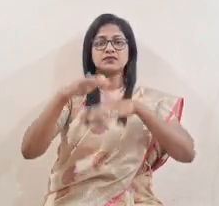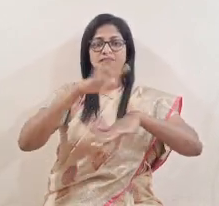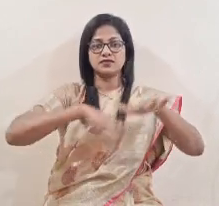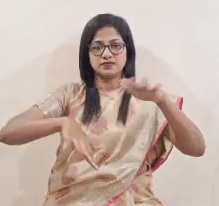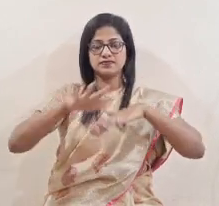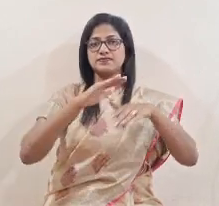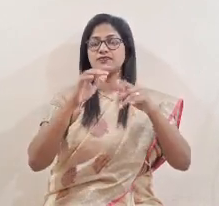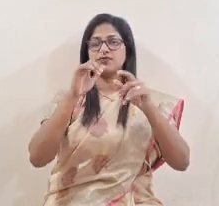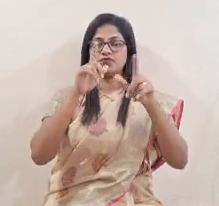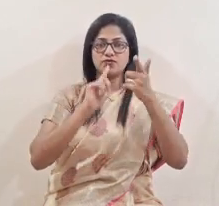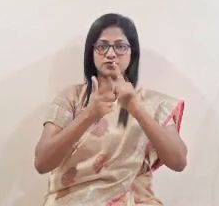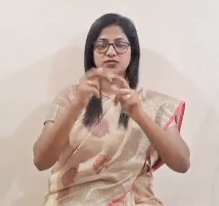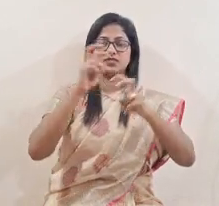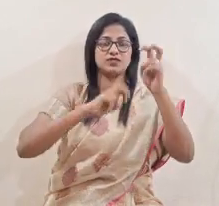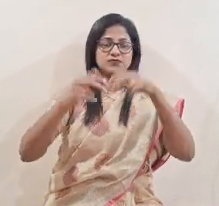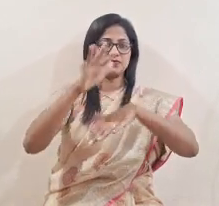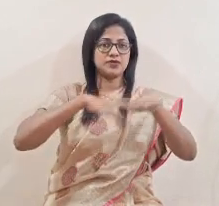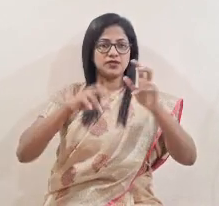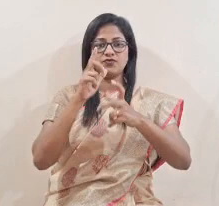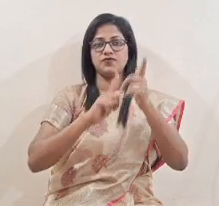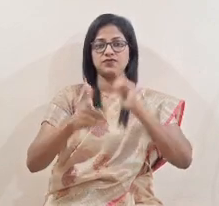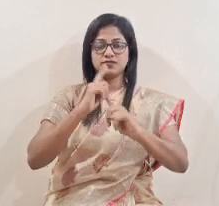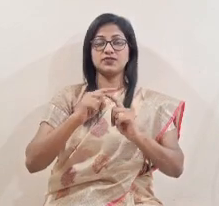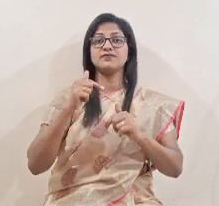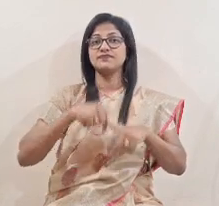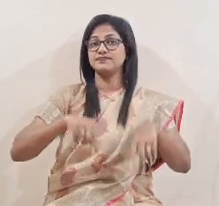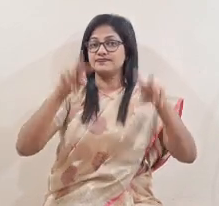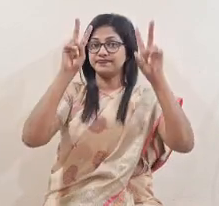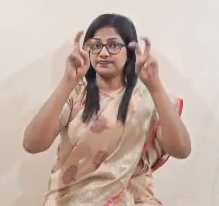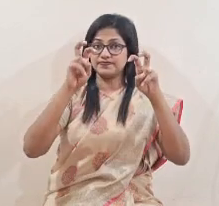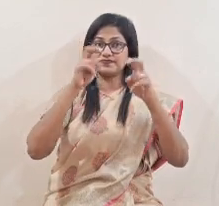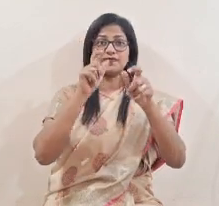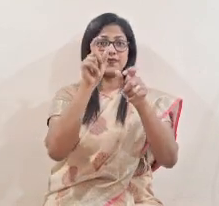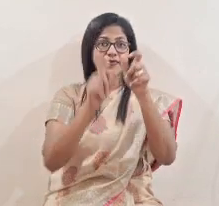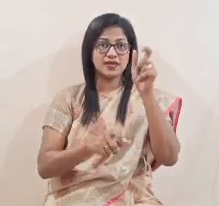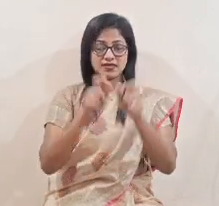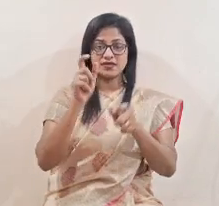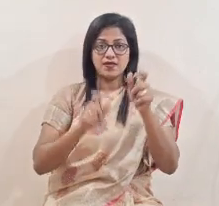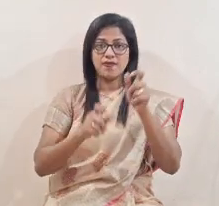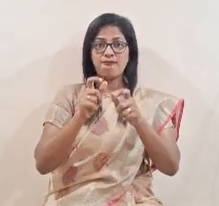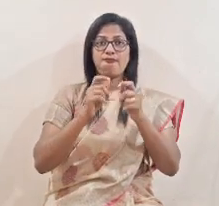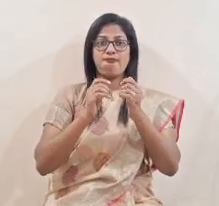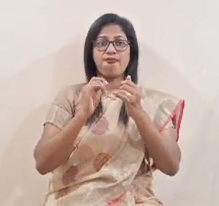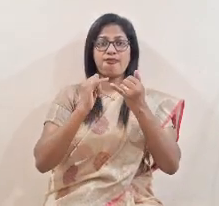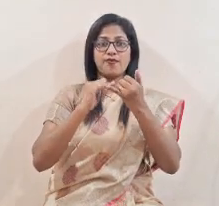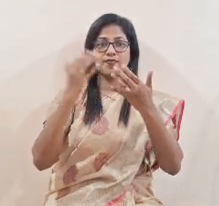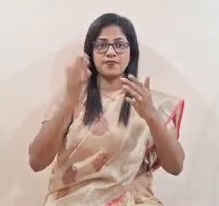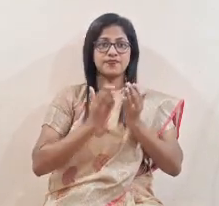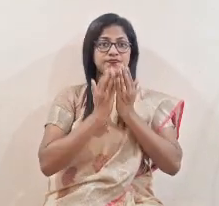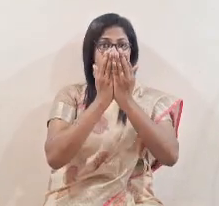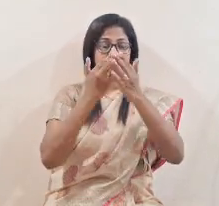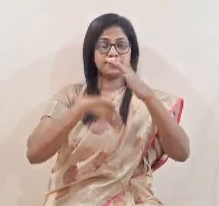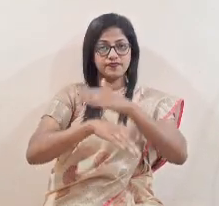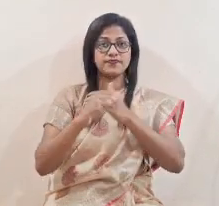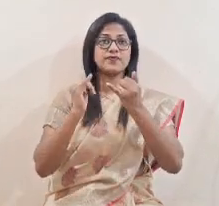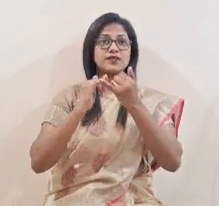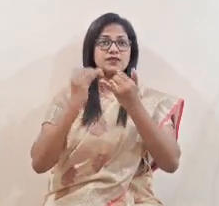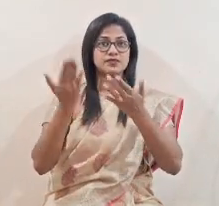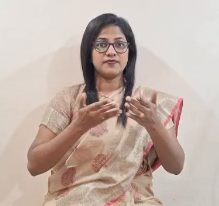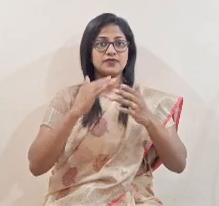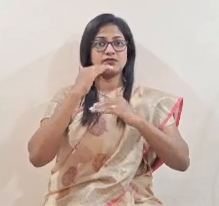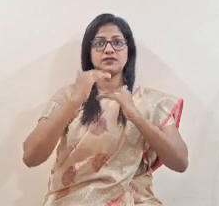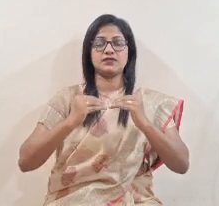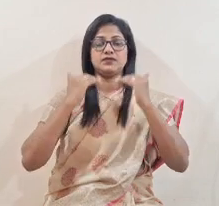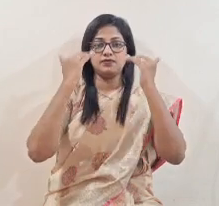management. Today, I'm here to present my topic on passenger ferry service levels. The presentation will follow in